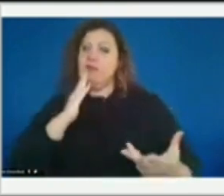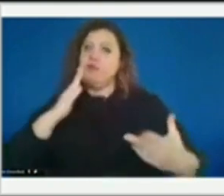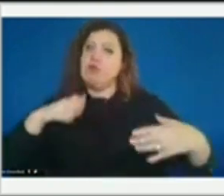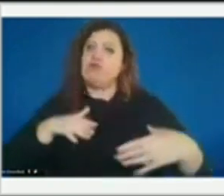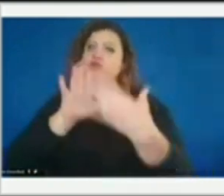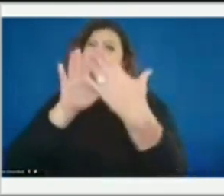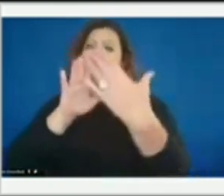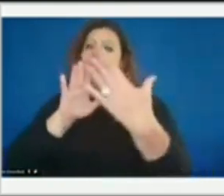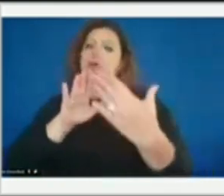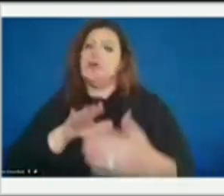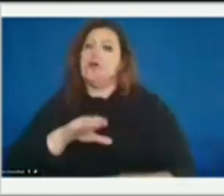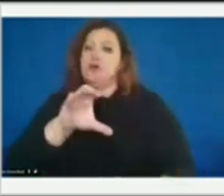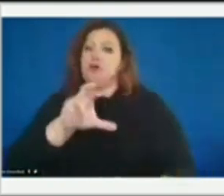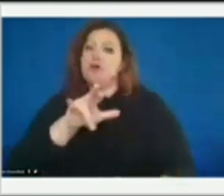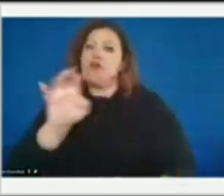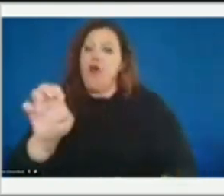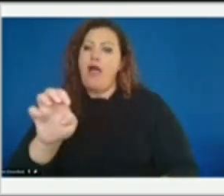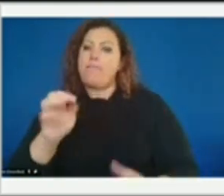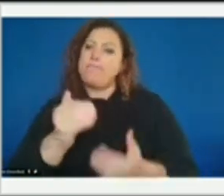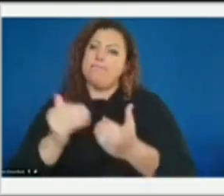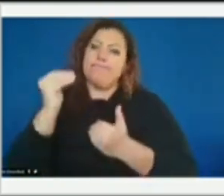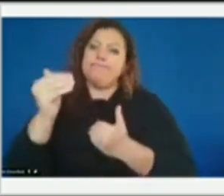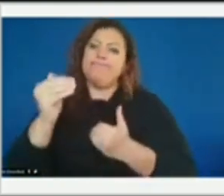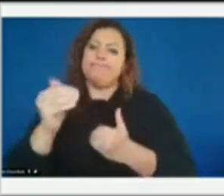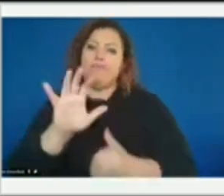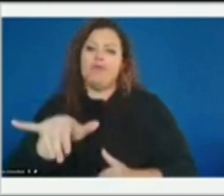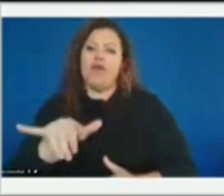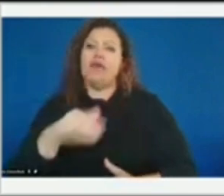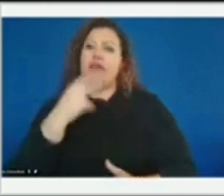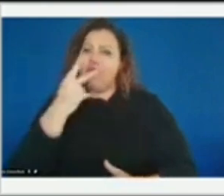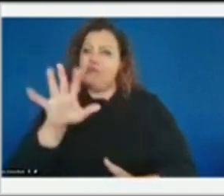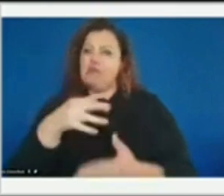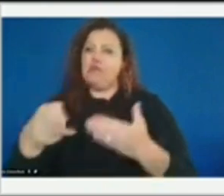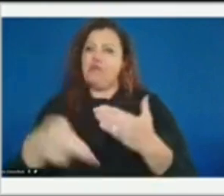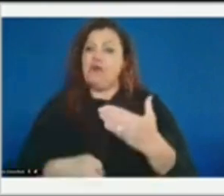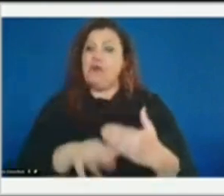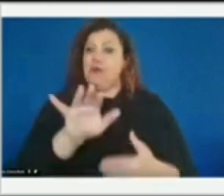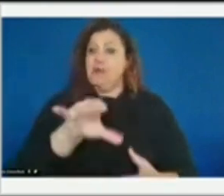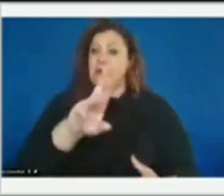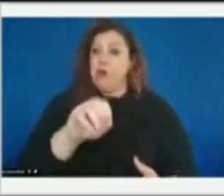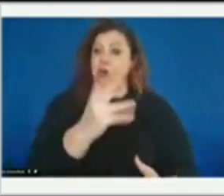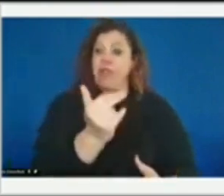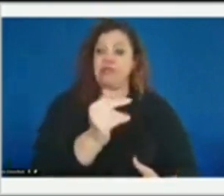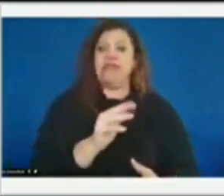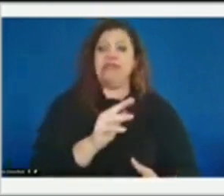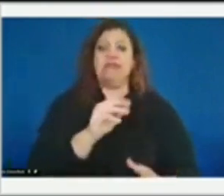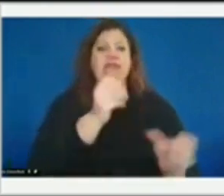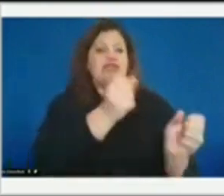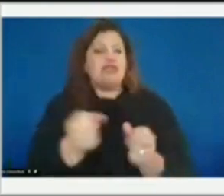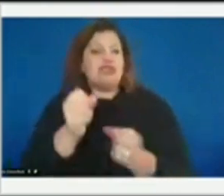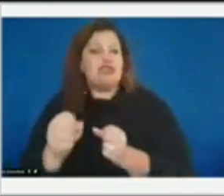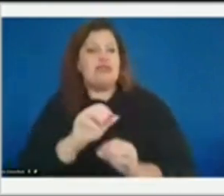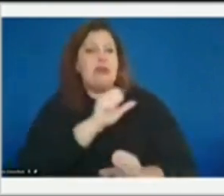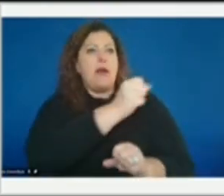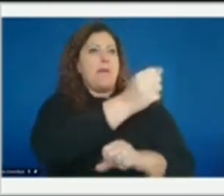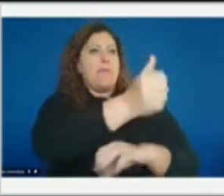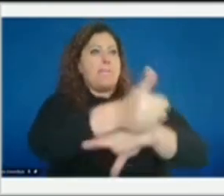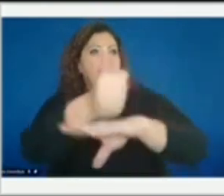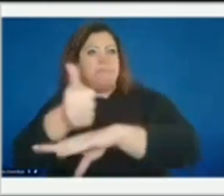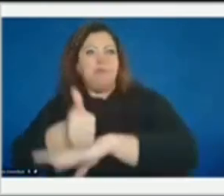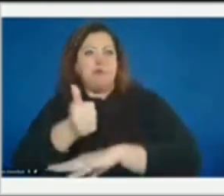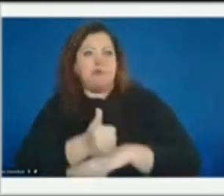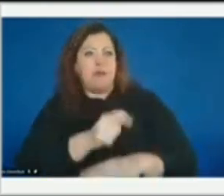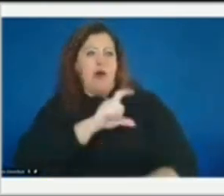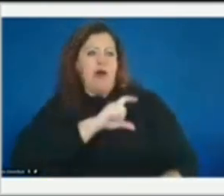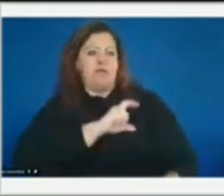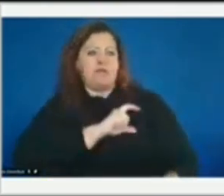those results. The Core 13 strategically places officers across CMPD without borders in the areas